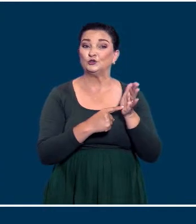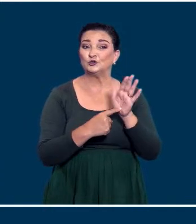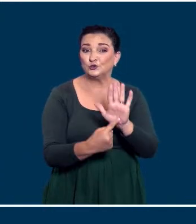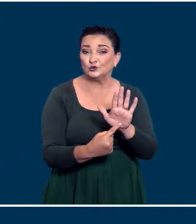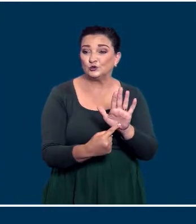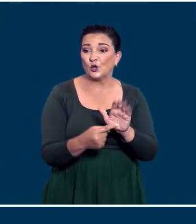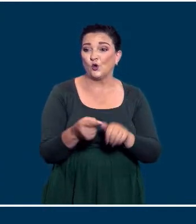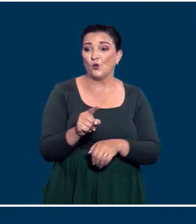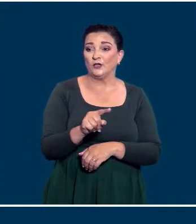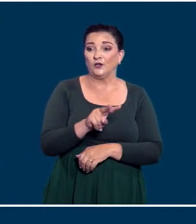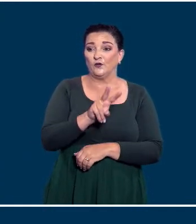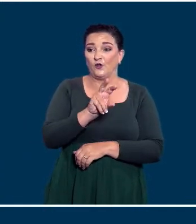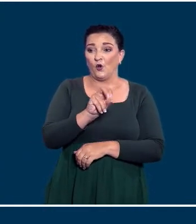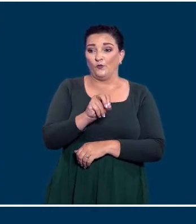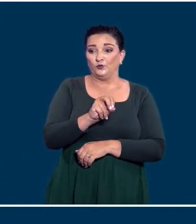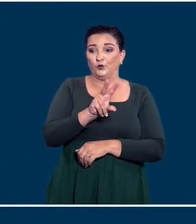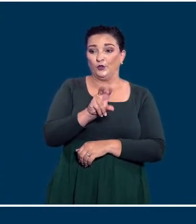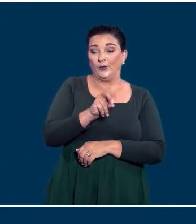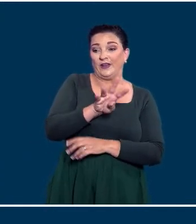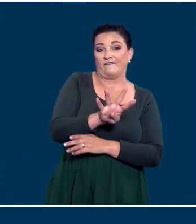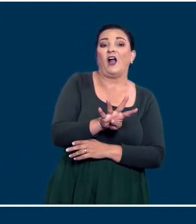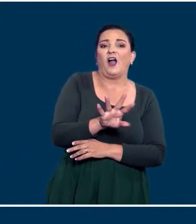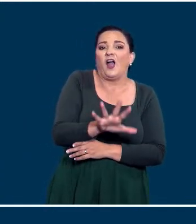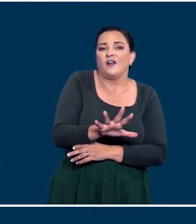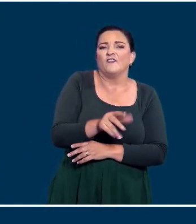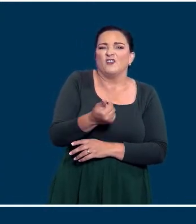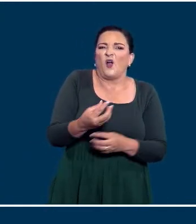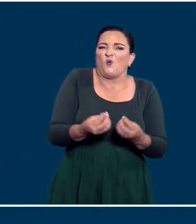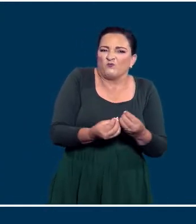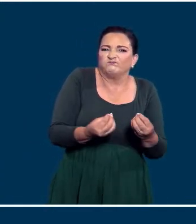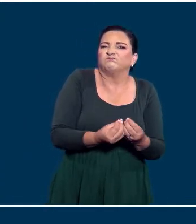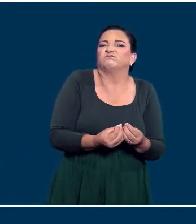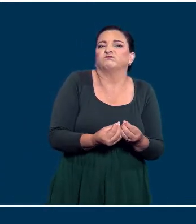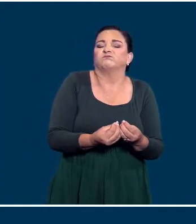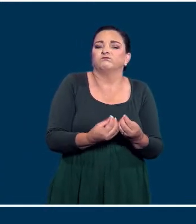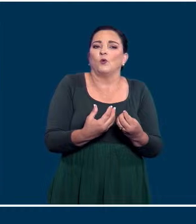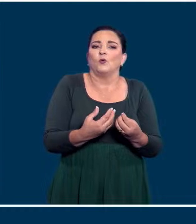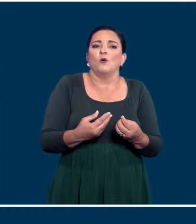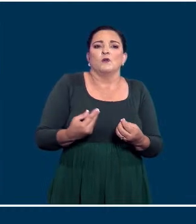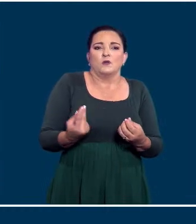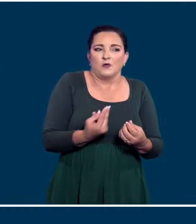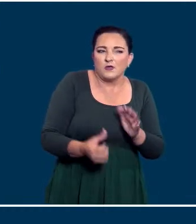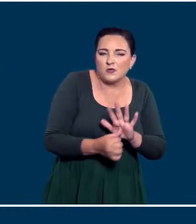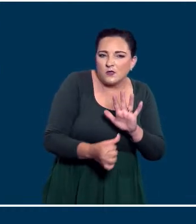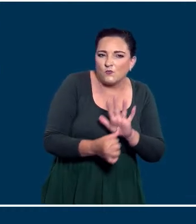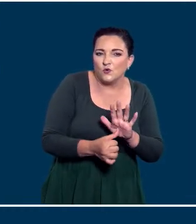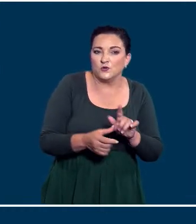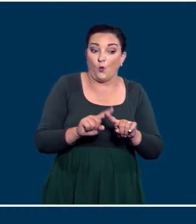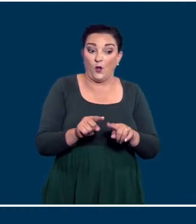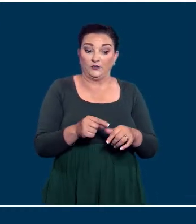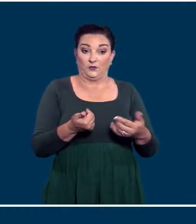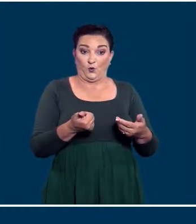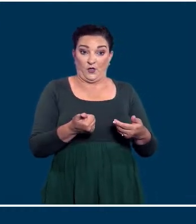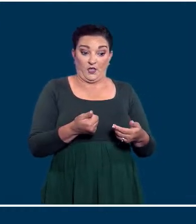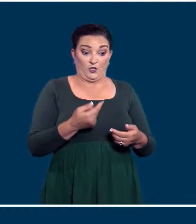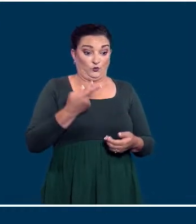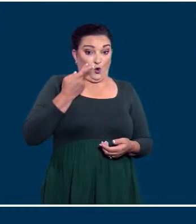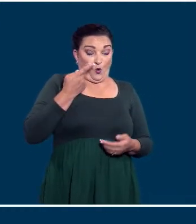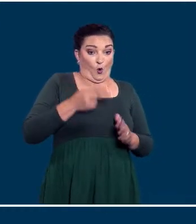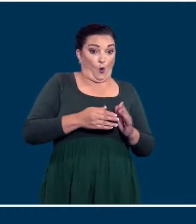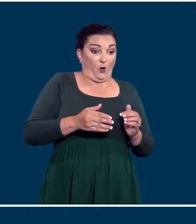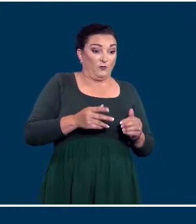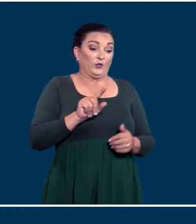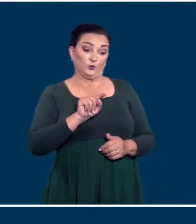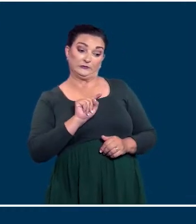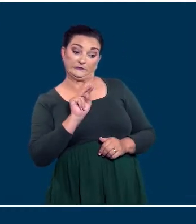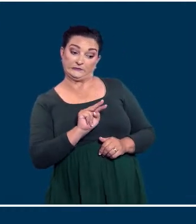of 2022 and 2023, we expected more exchange rate depreciation than we actually saw, and that did